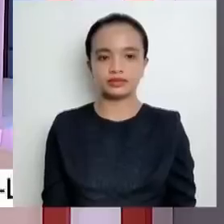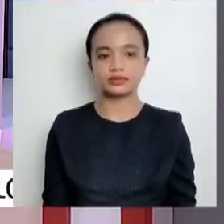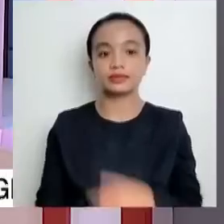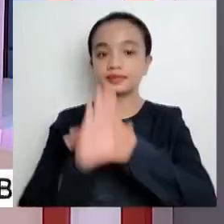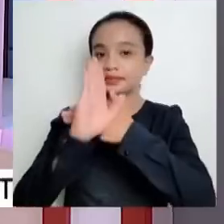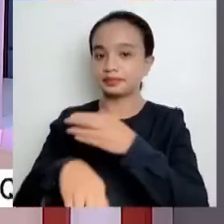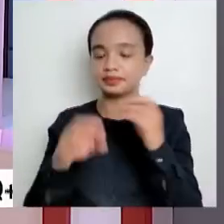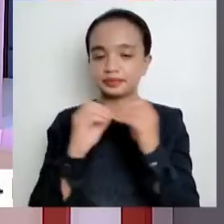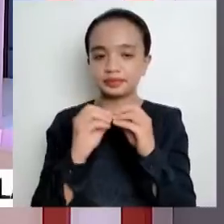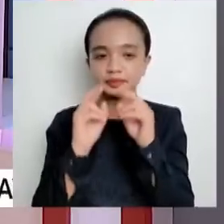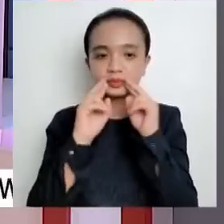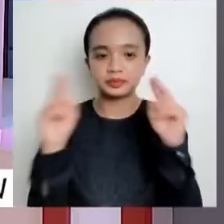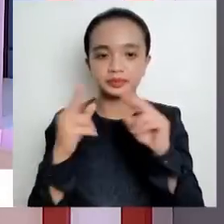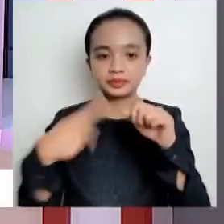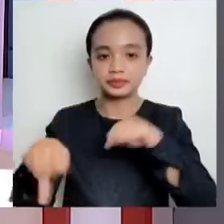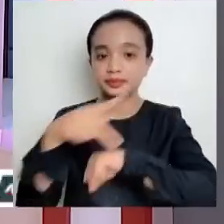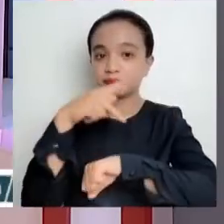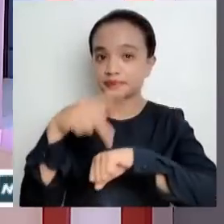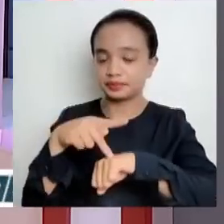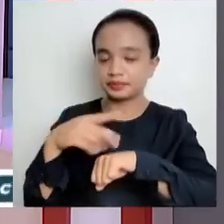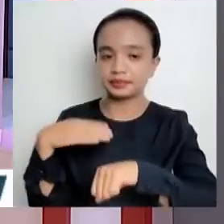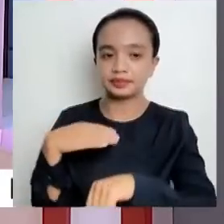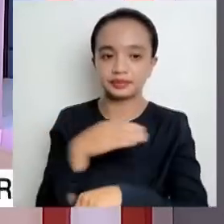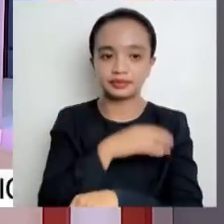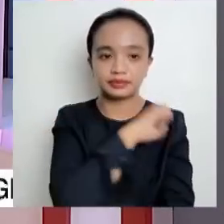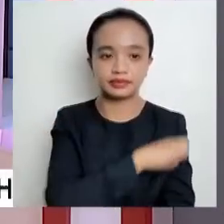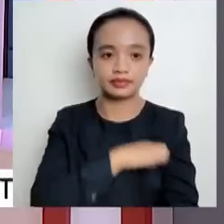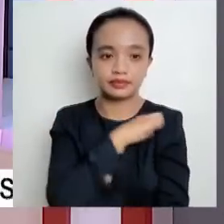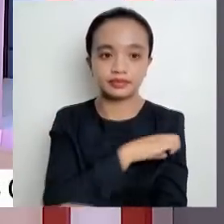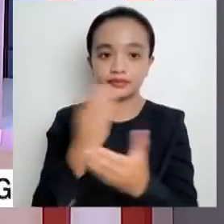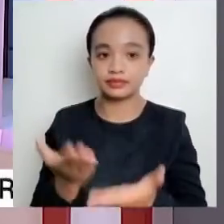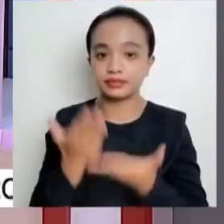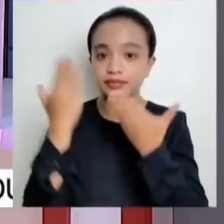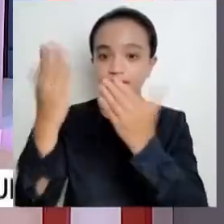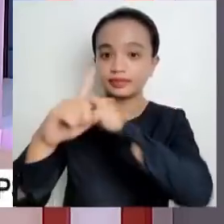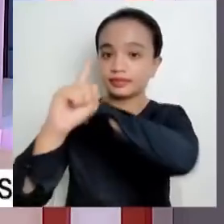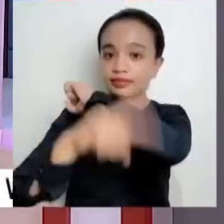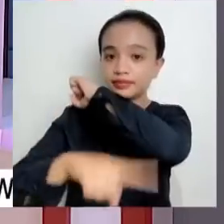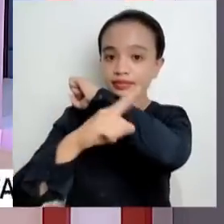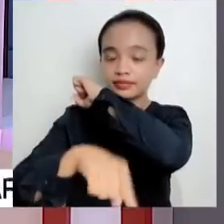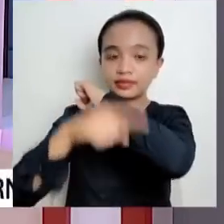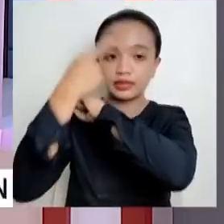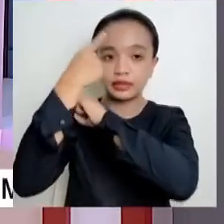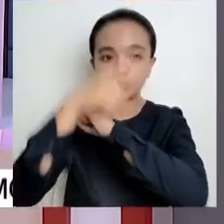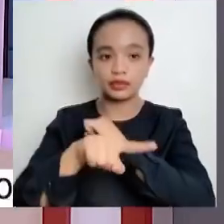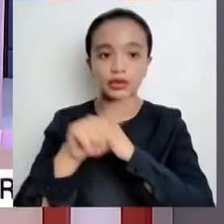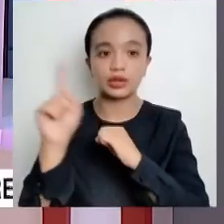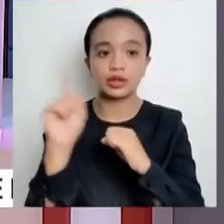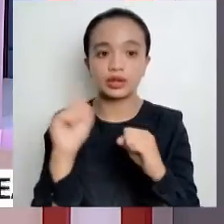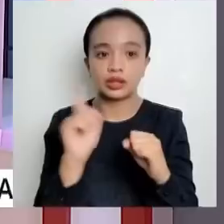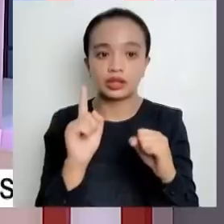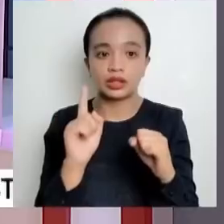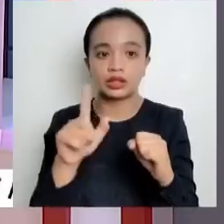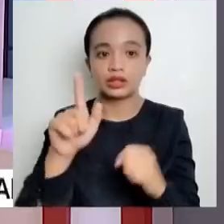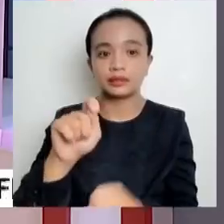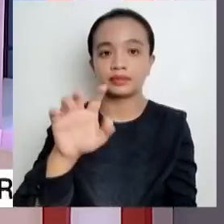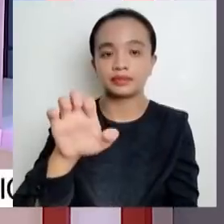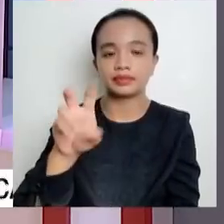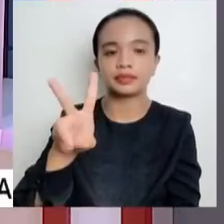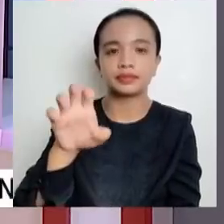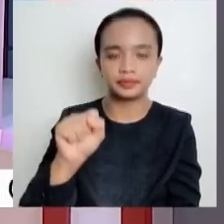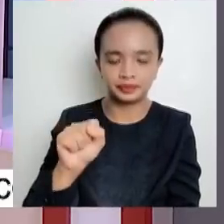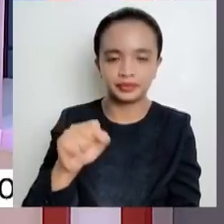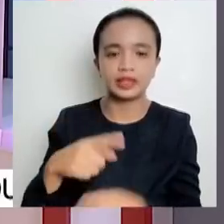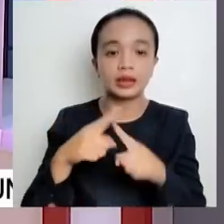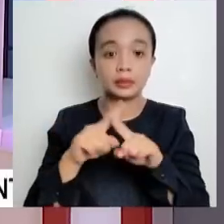The Philippine House Ethics Panel recommends stiffer penalties for embattled lawmaker Arnolfo Teves Jr. But the man